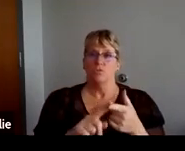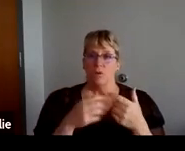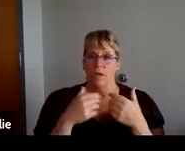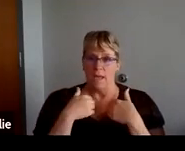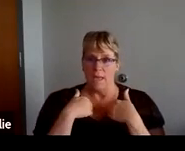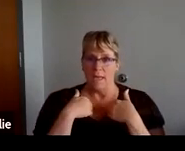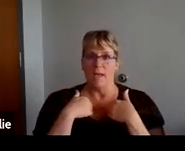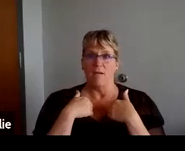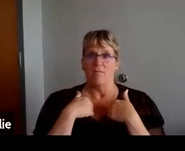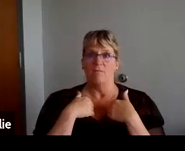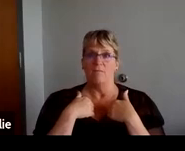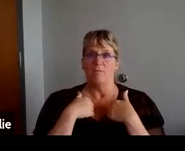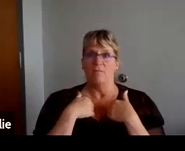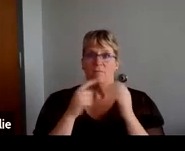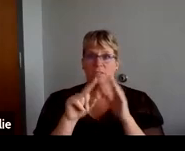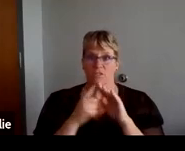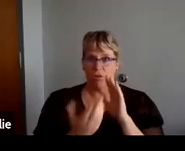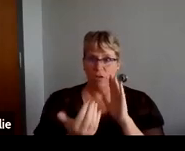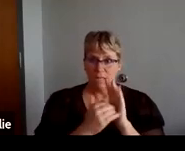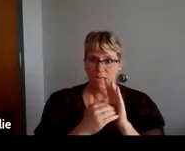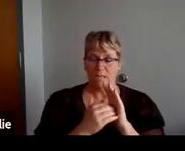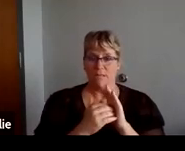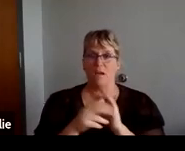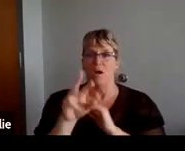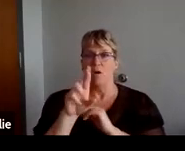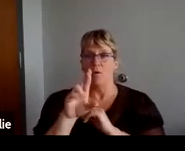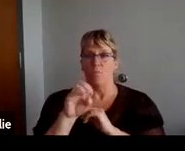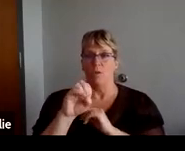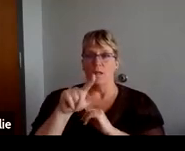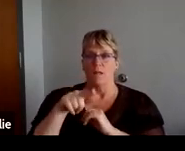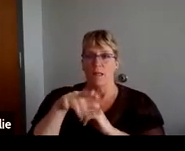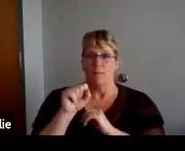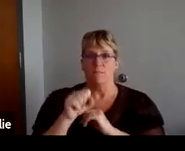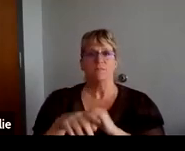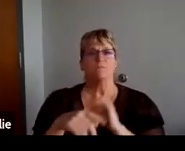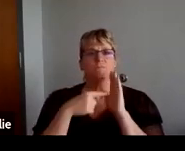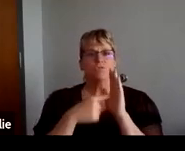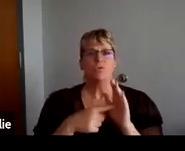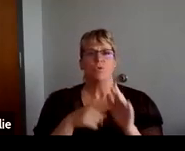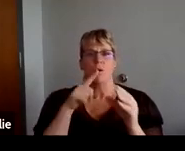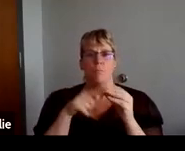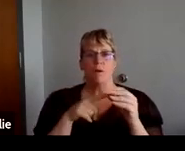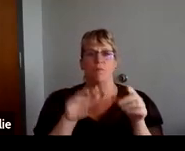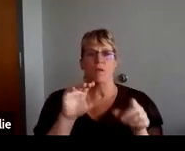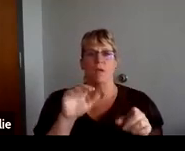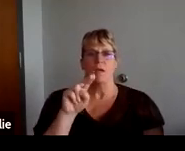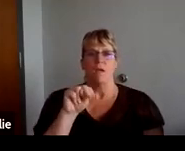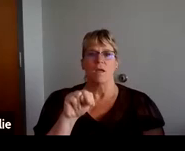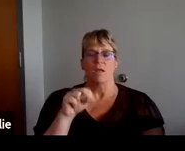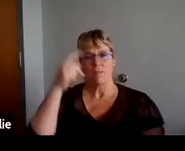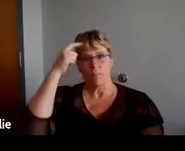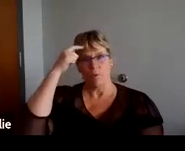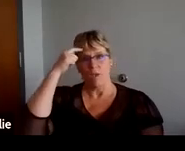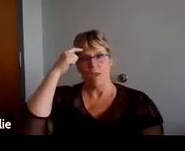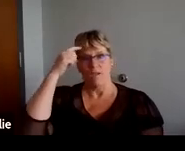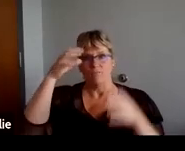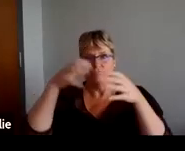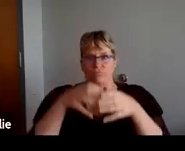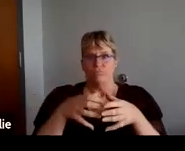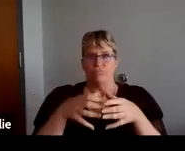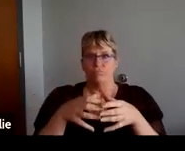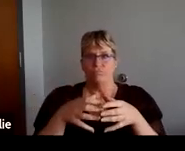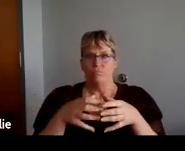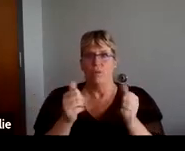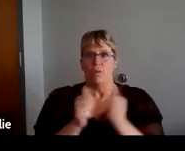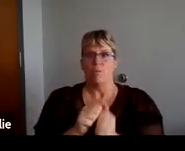have a relapse situation. And I told you I'd show you about the neuroadaptation of our brain